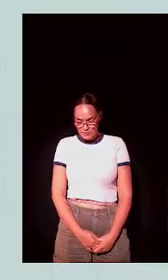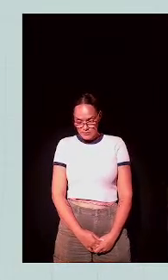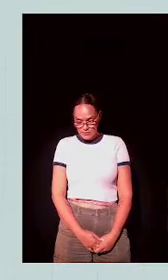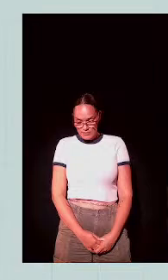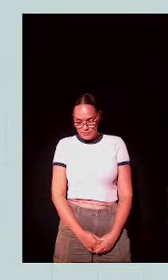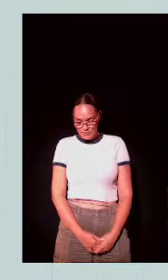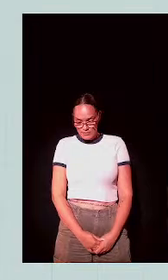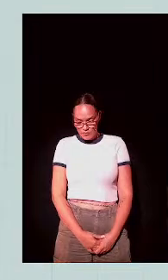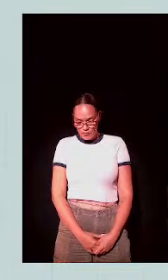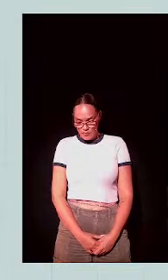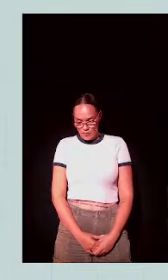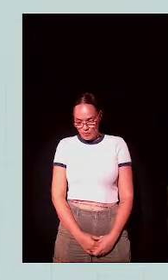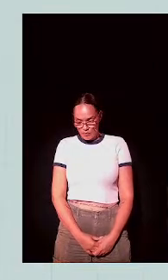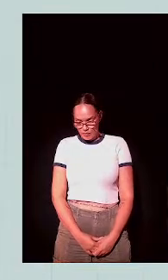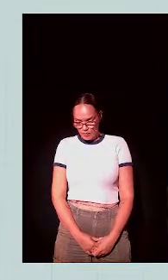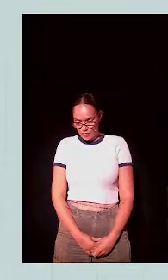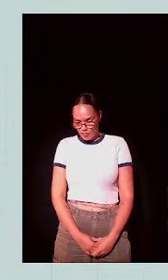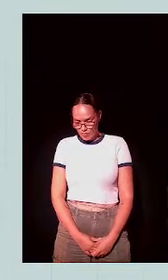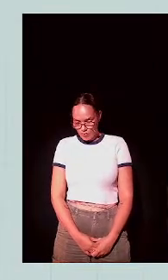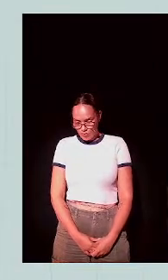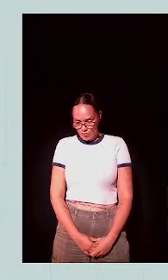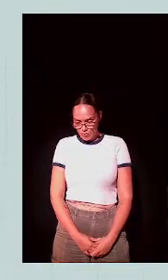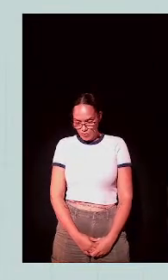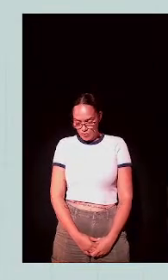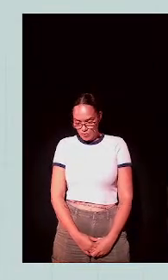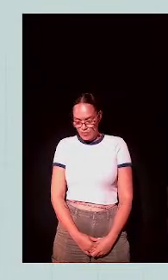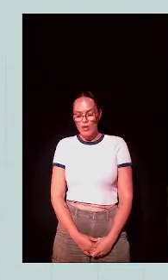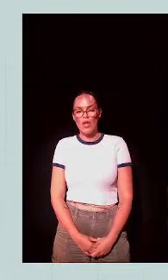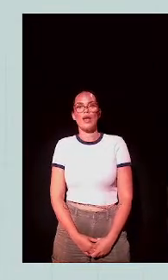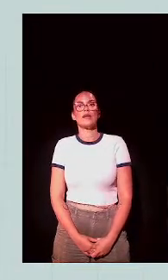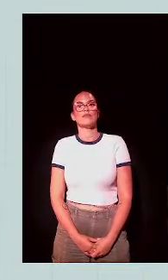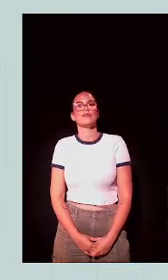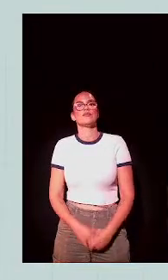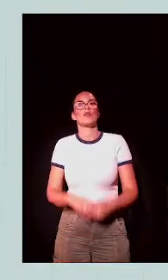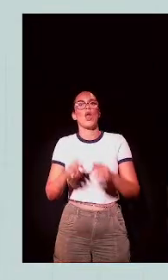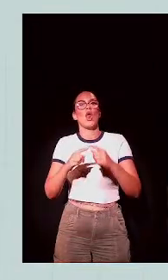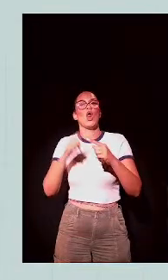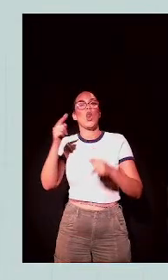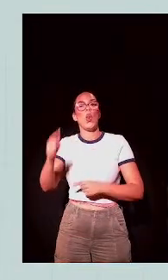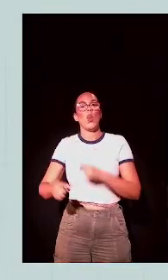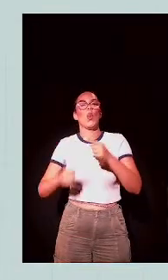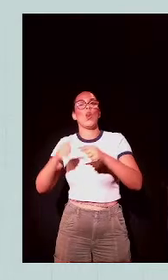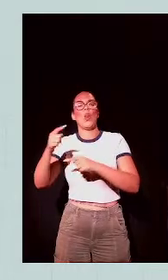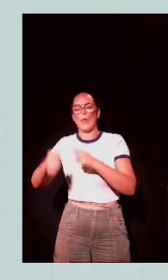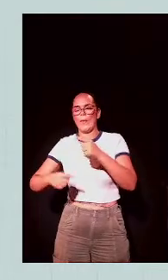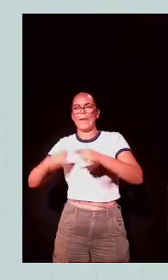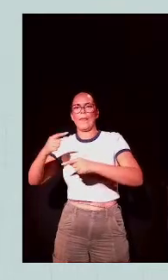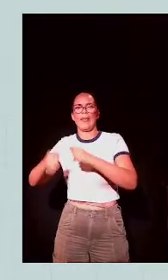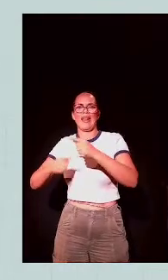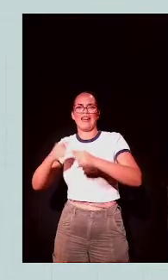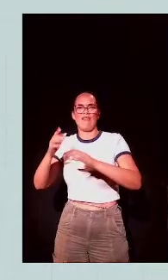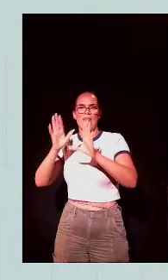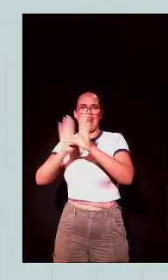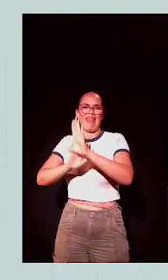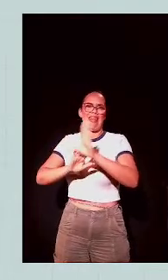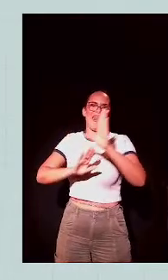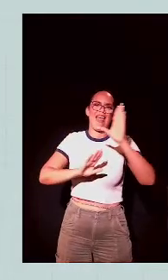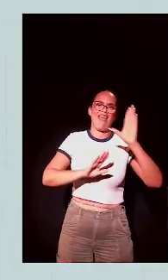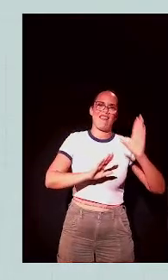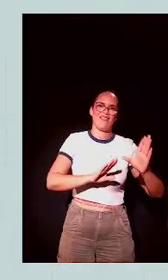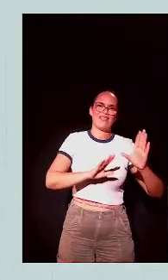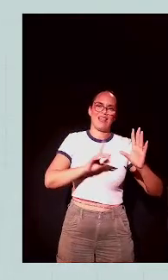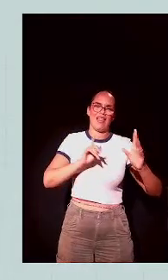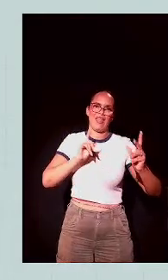But just to give you an idea of the patch, the looping is coming from the left-hand side. It's turned into looping